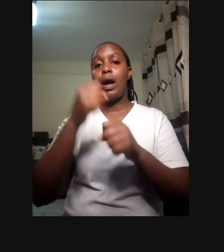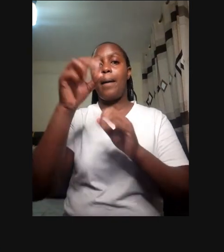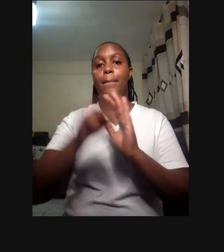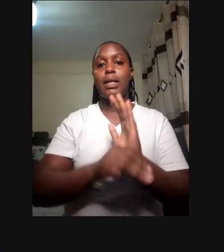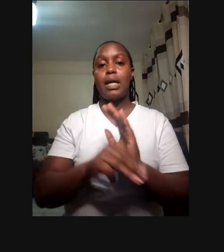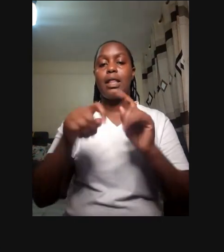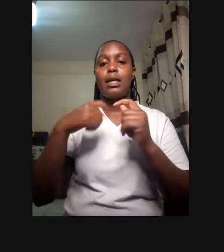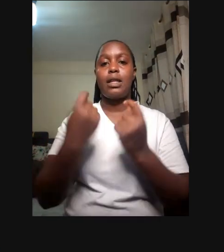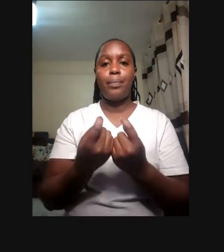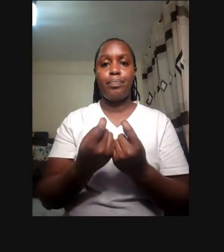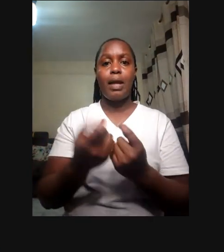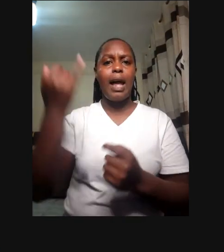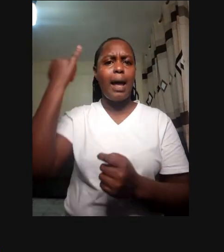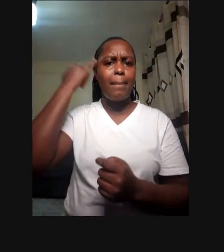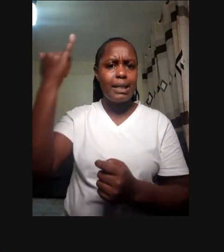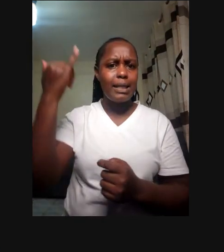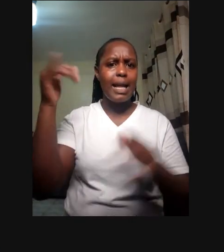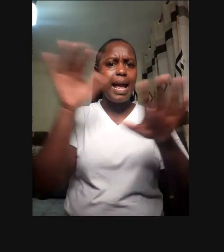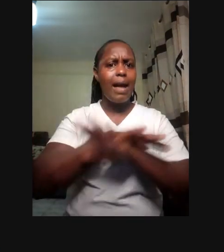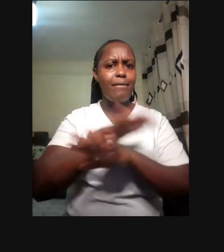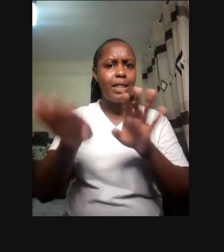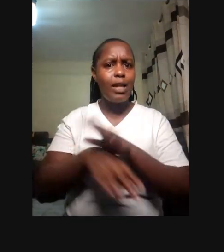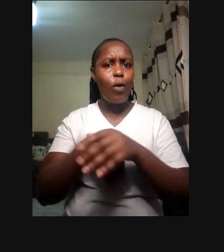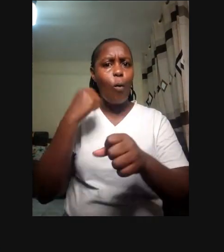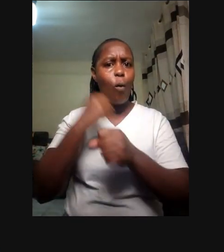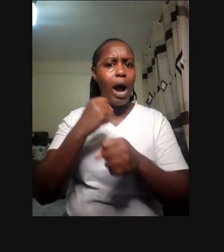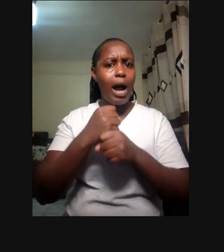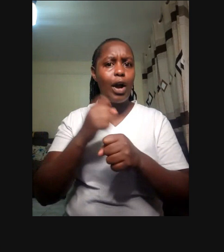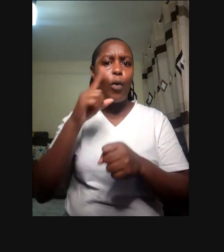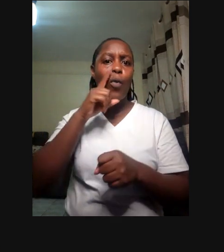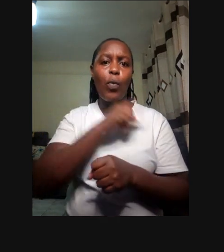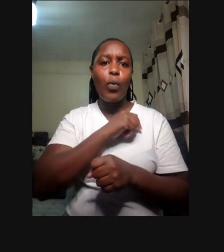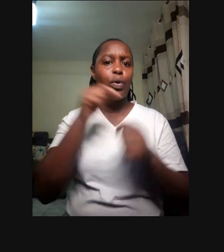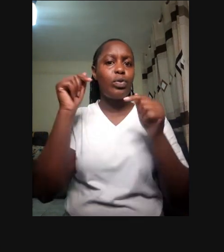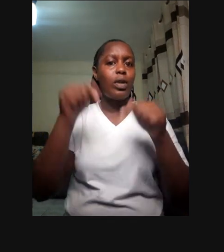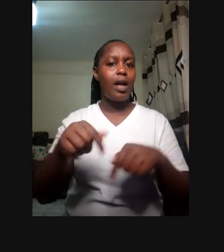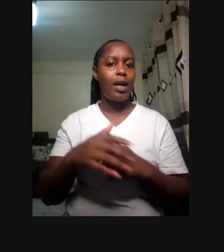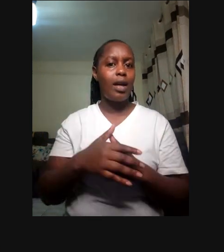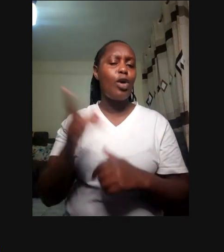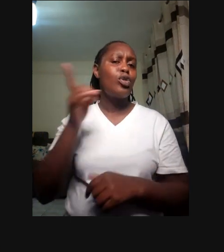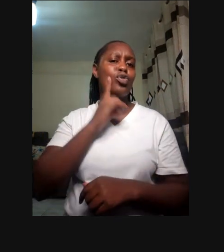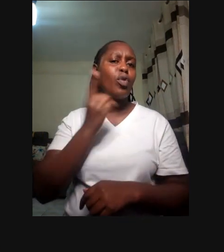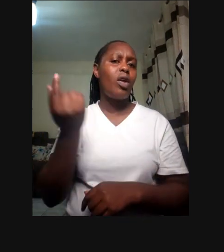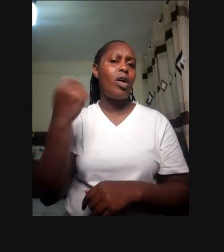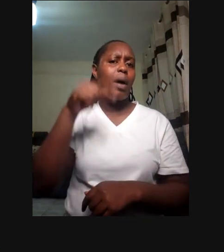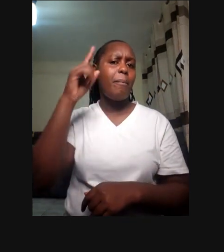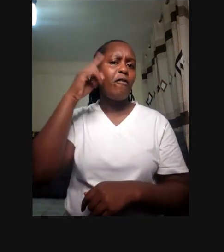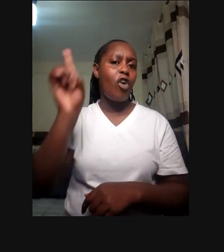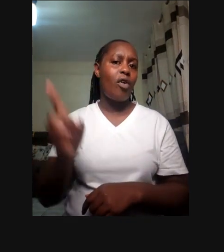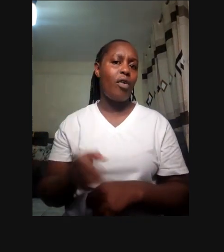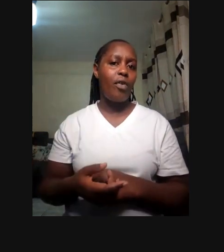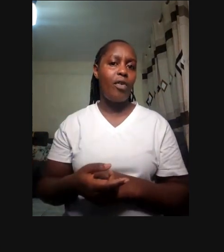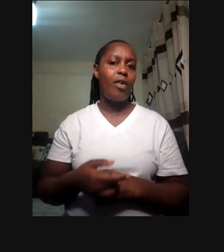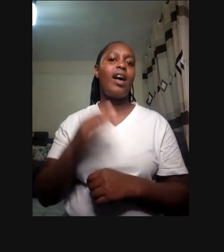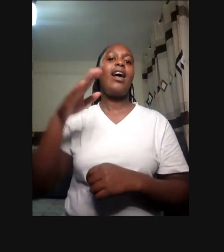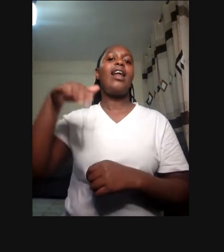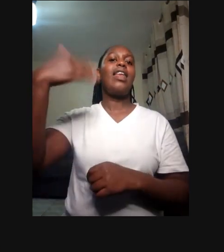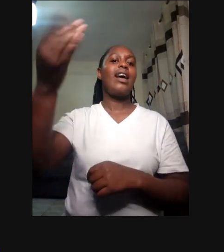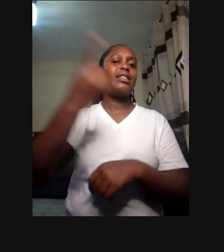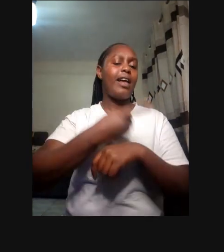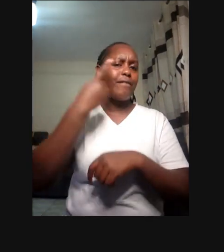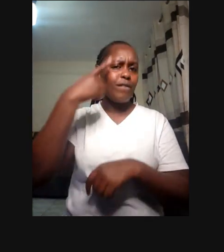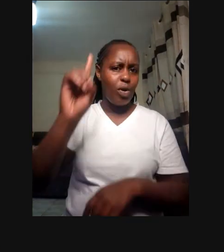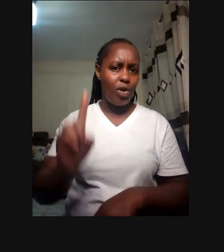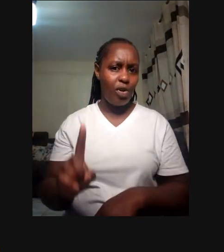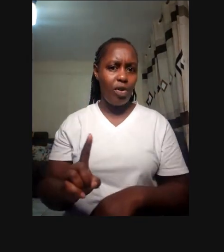you did everything today at work. Why will you be coming to work tomorrow and why will I pay you? Don't need to.